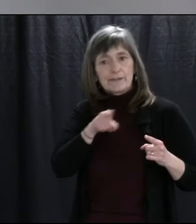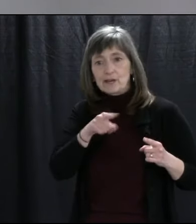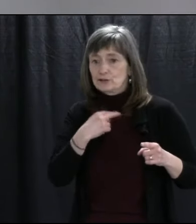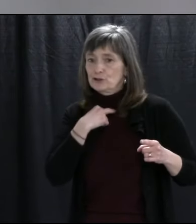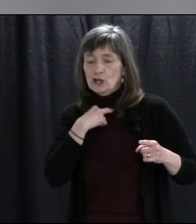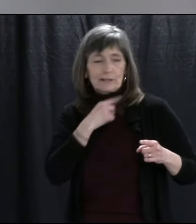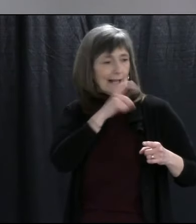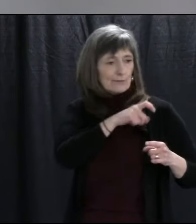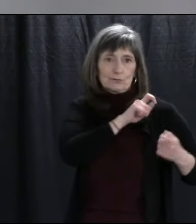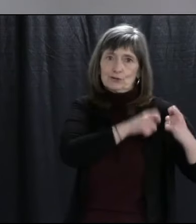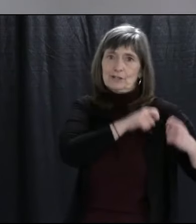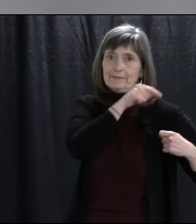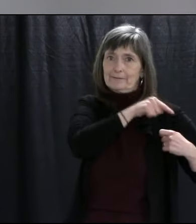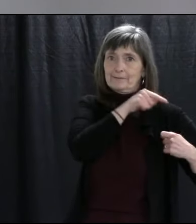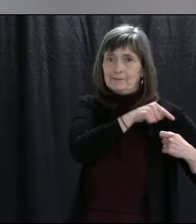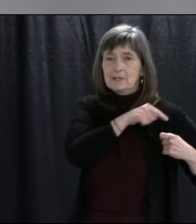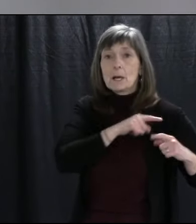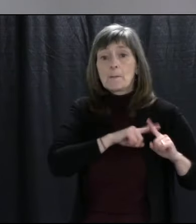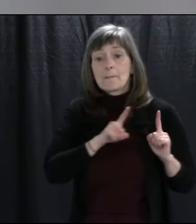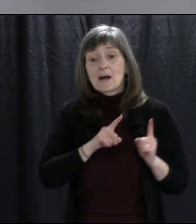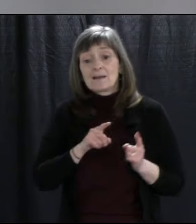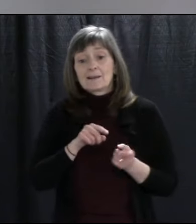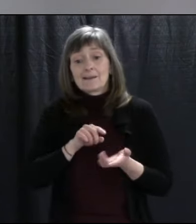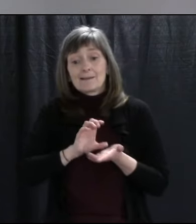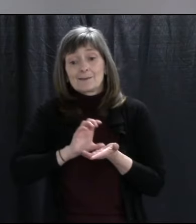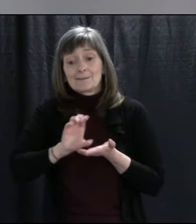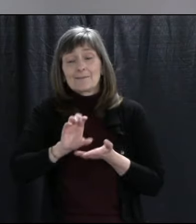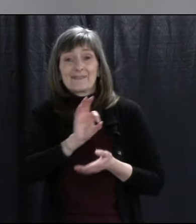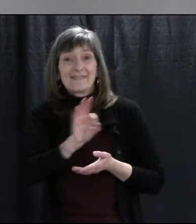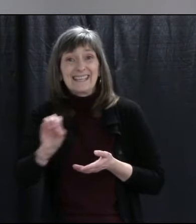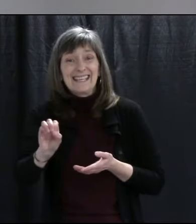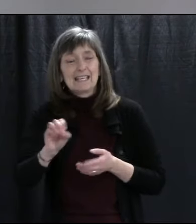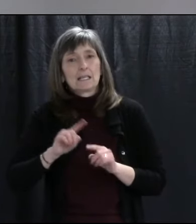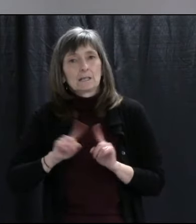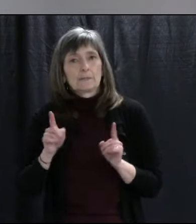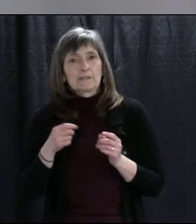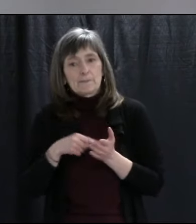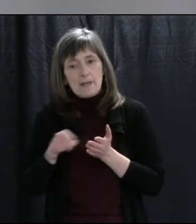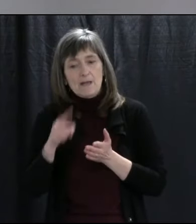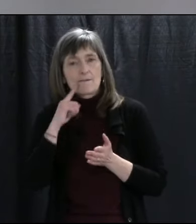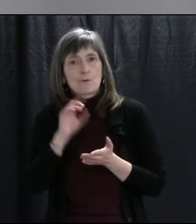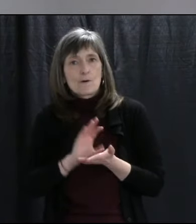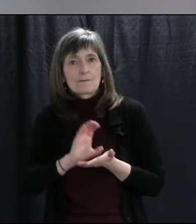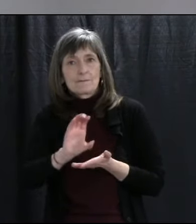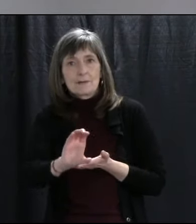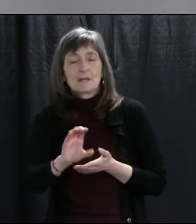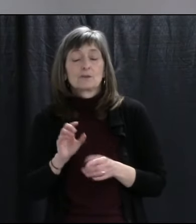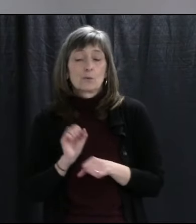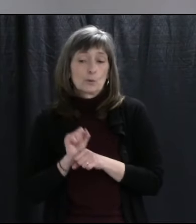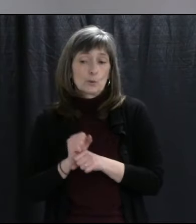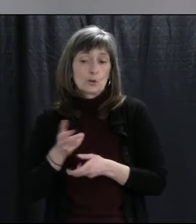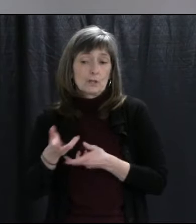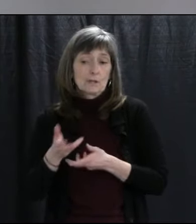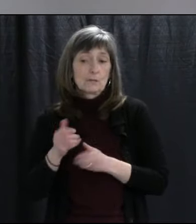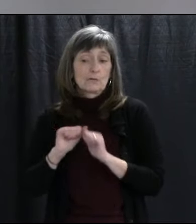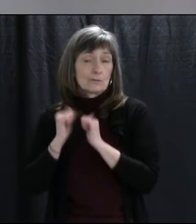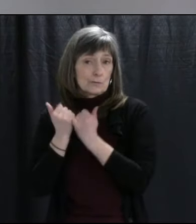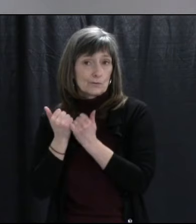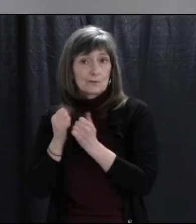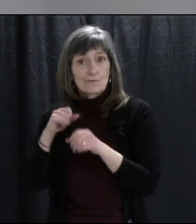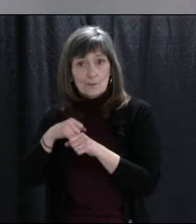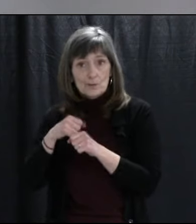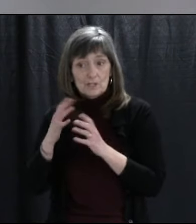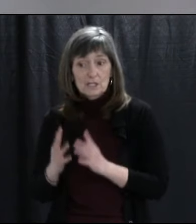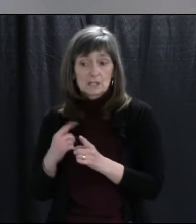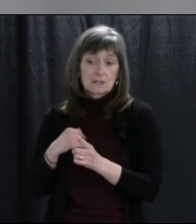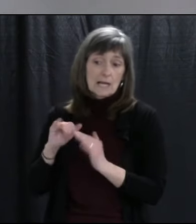that. However, the issue of dispensing fees is slightly different. So we are working with the pharmacists associations to see how